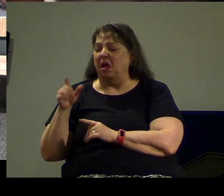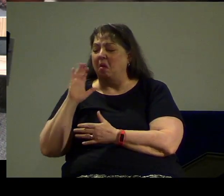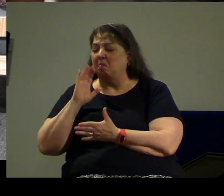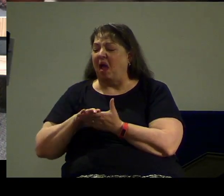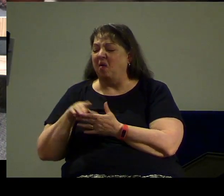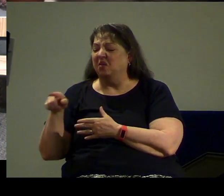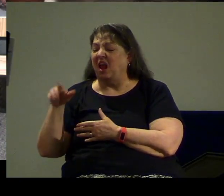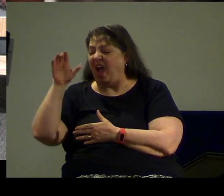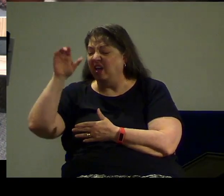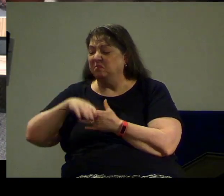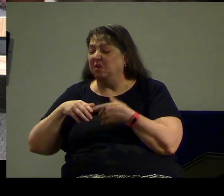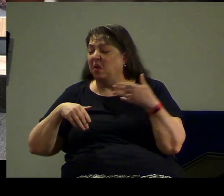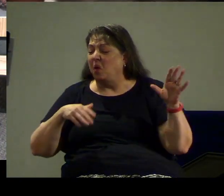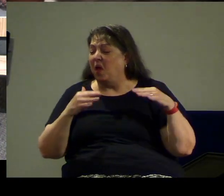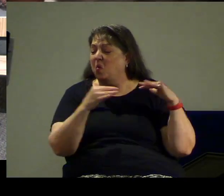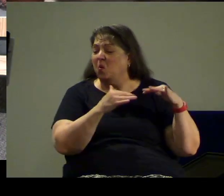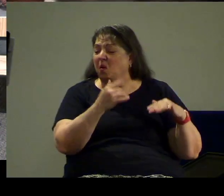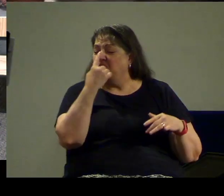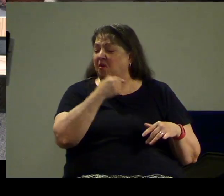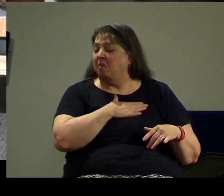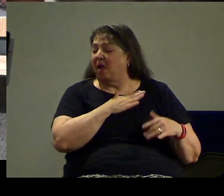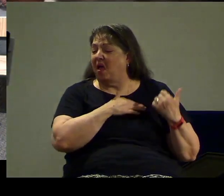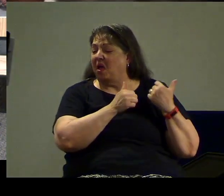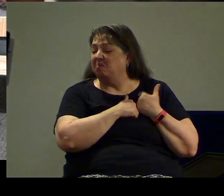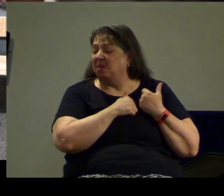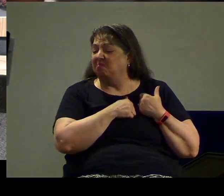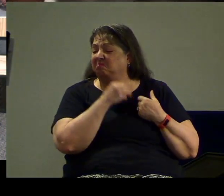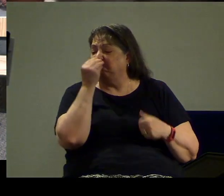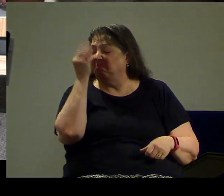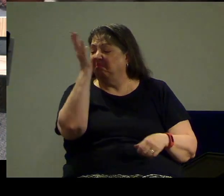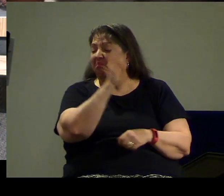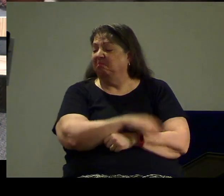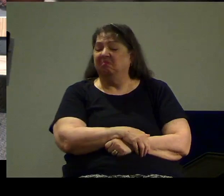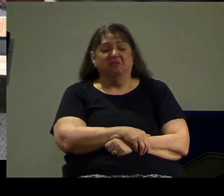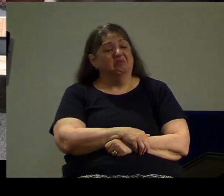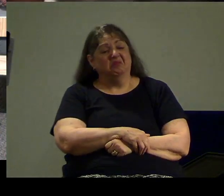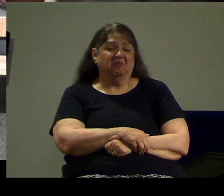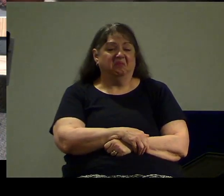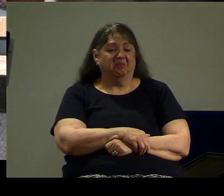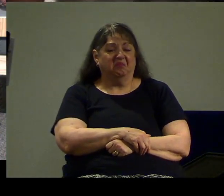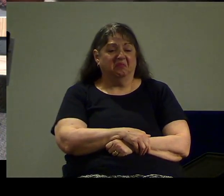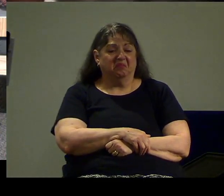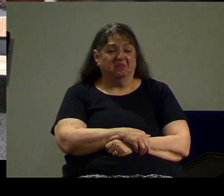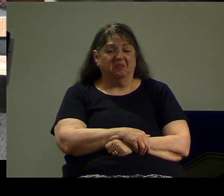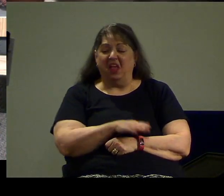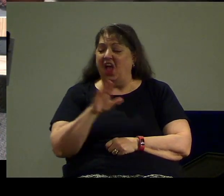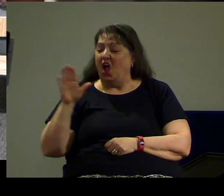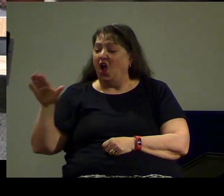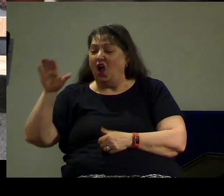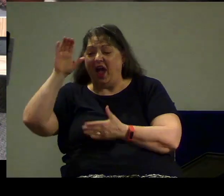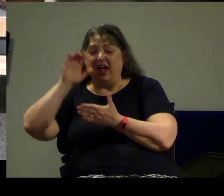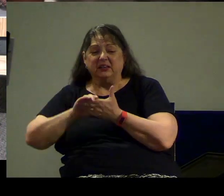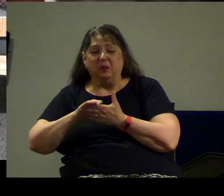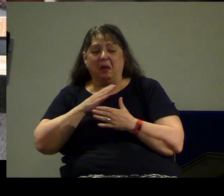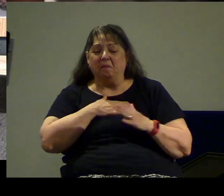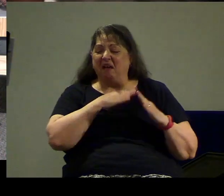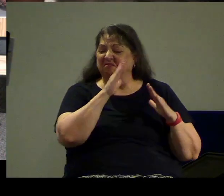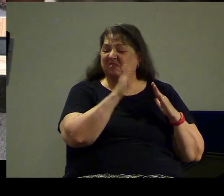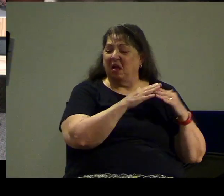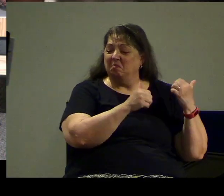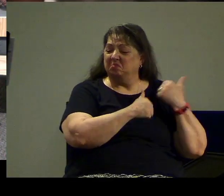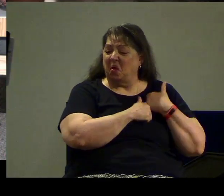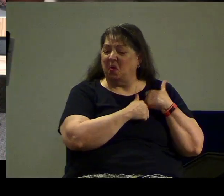the battlefield fighting for David, one of David's top commanders. And David